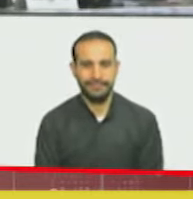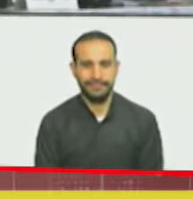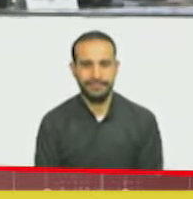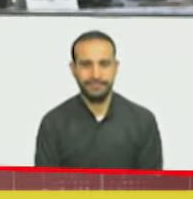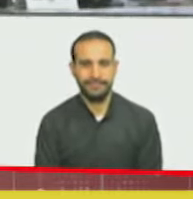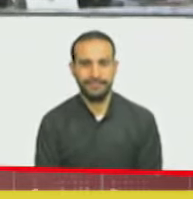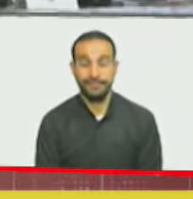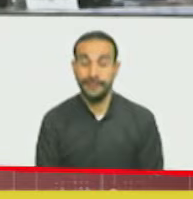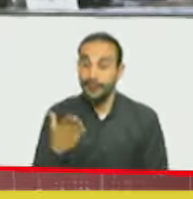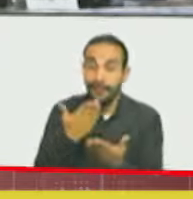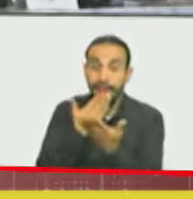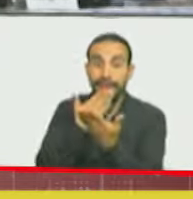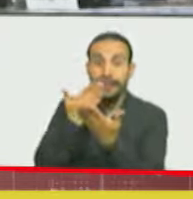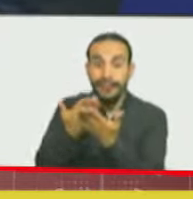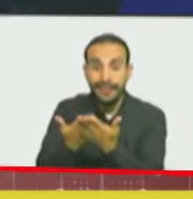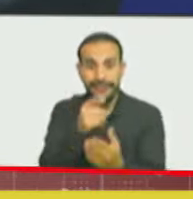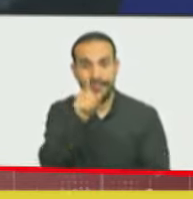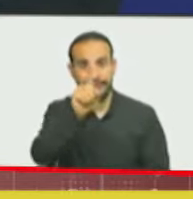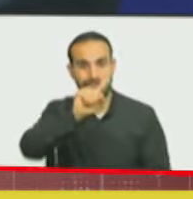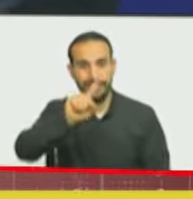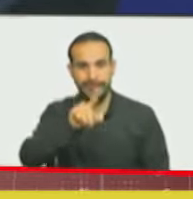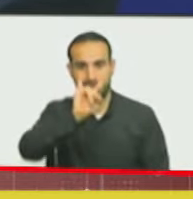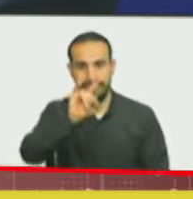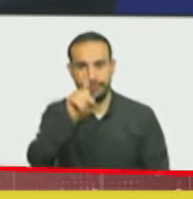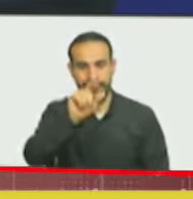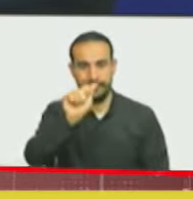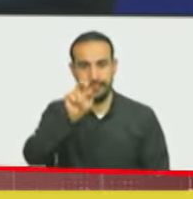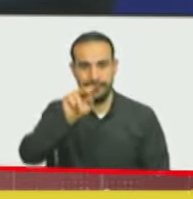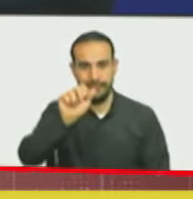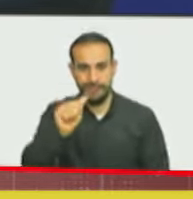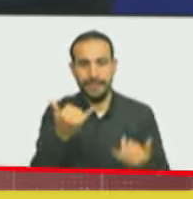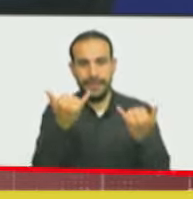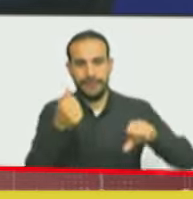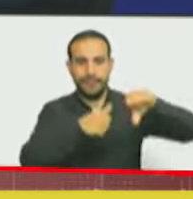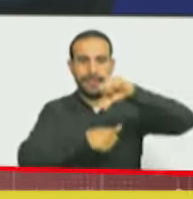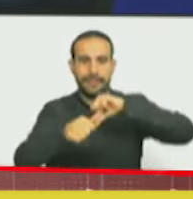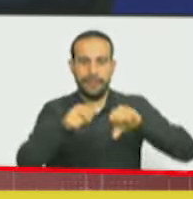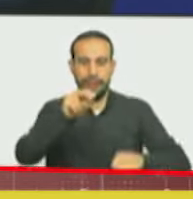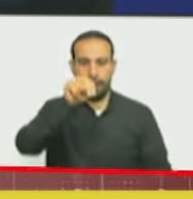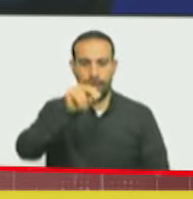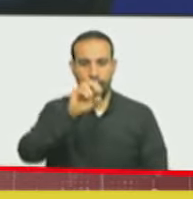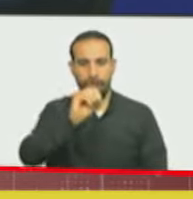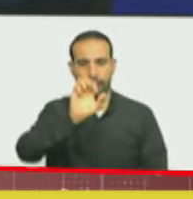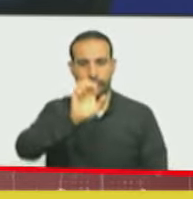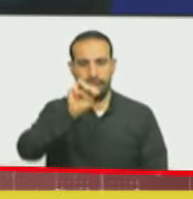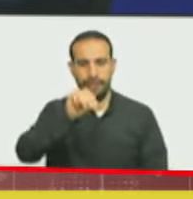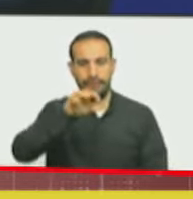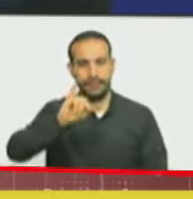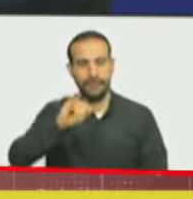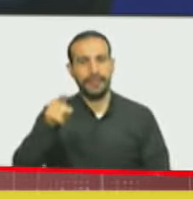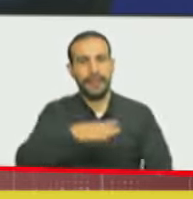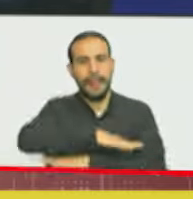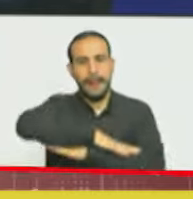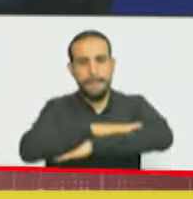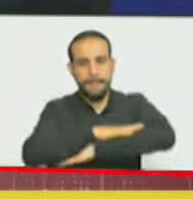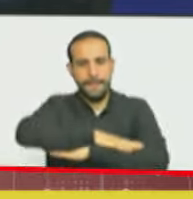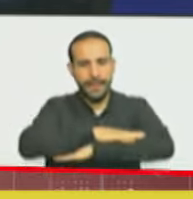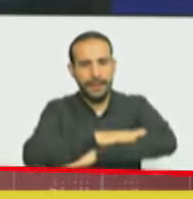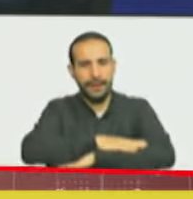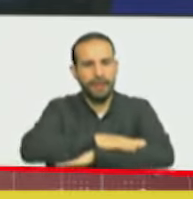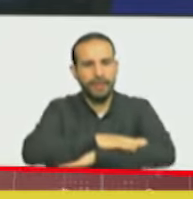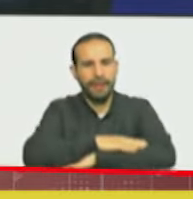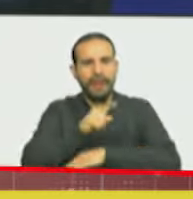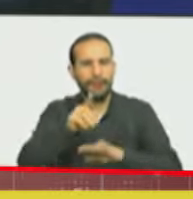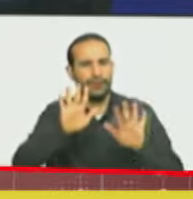issues imposed by the United States government. There are aspects that are seen from the policies, and countries are trying